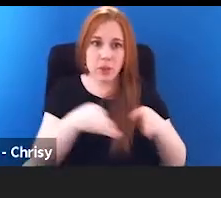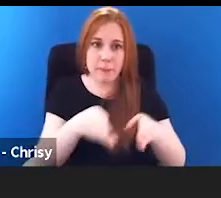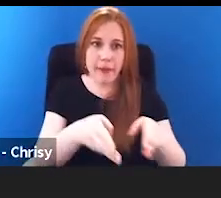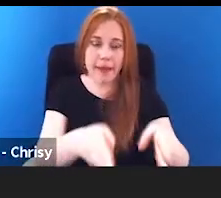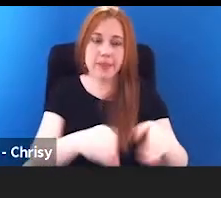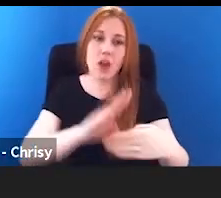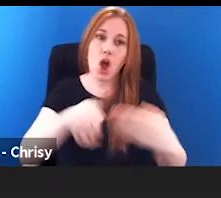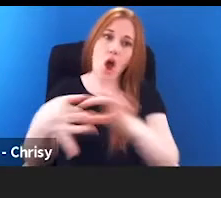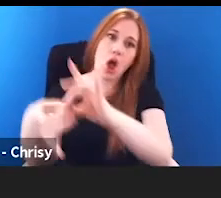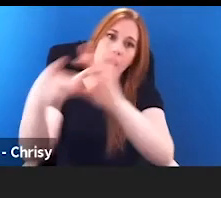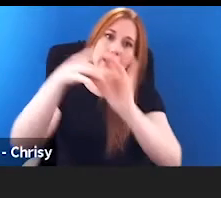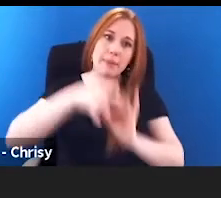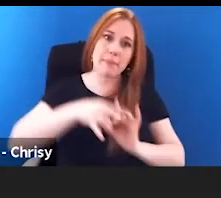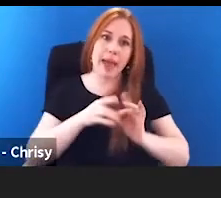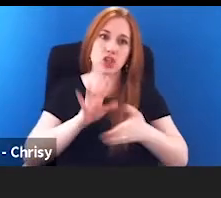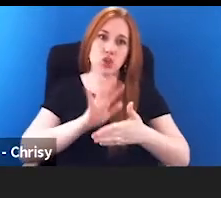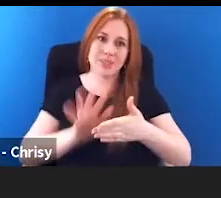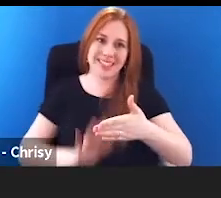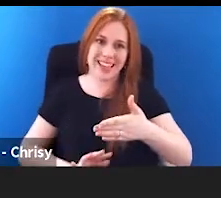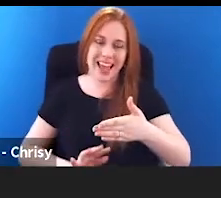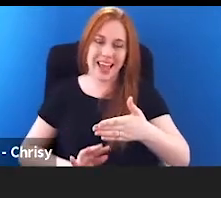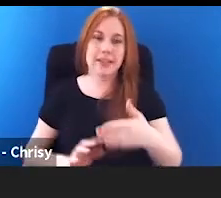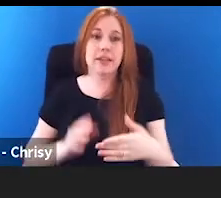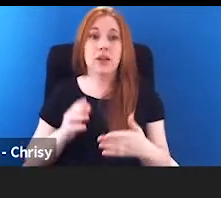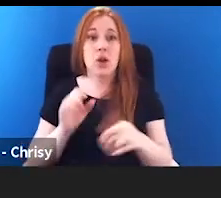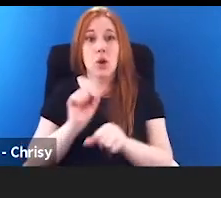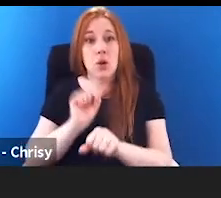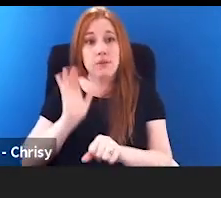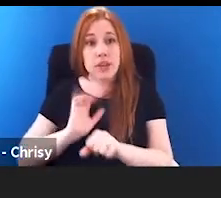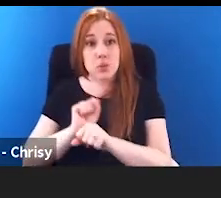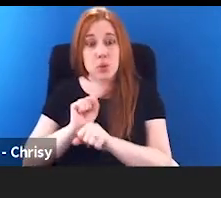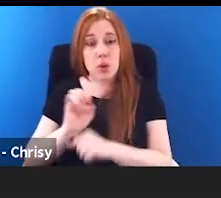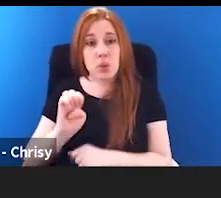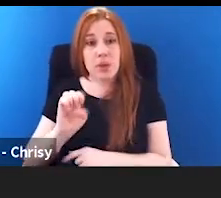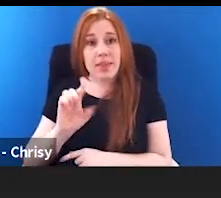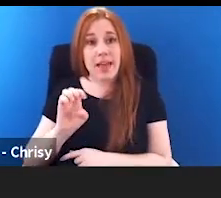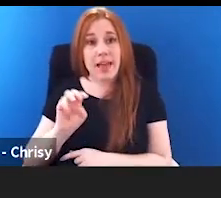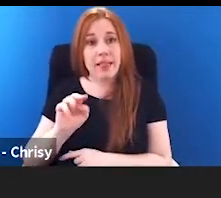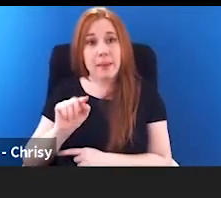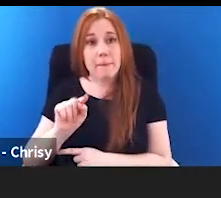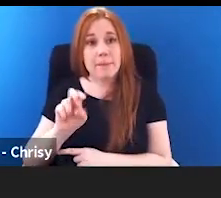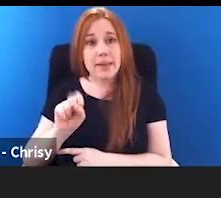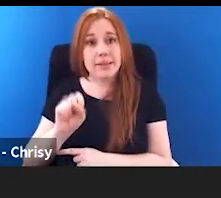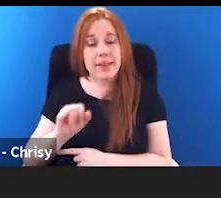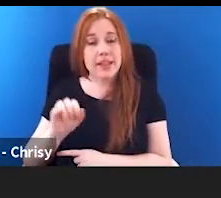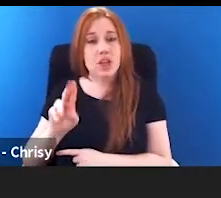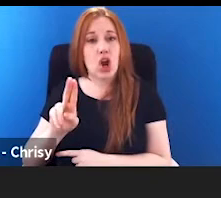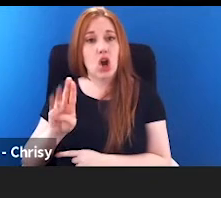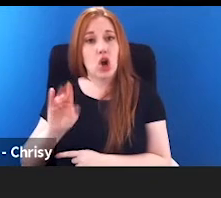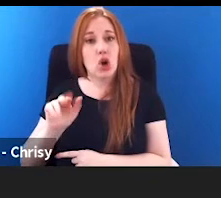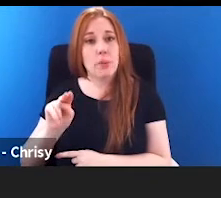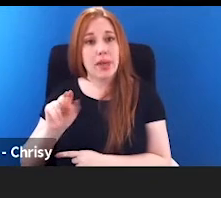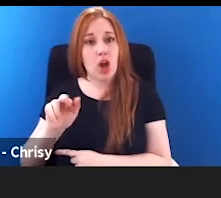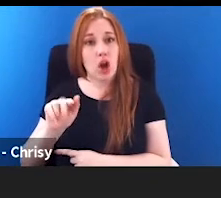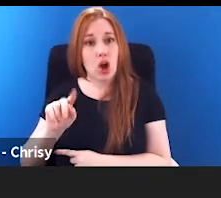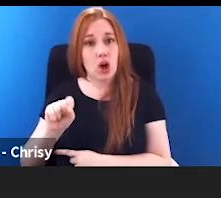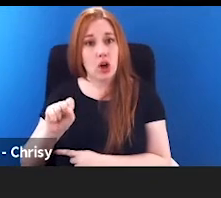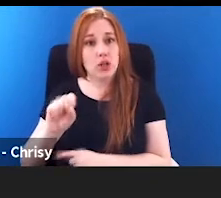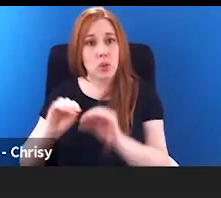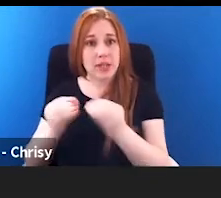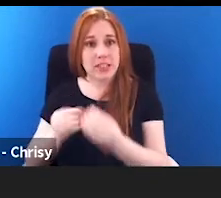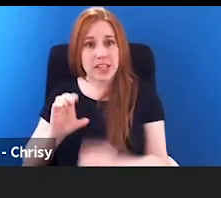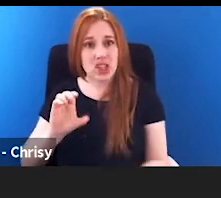to design. So having done work with Elementz before, which is an urban arts organization in Cincinnati,